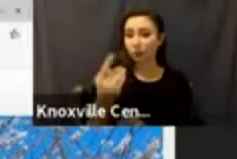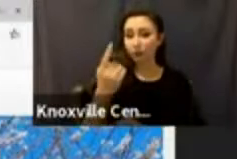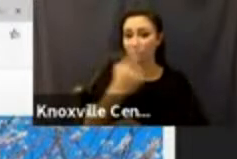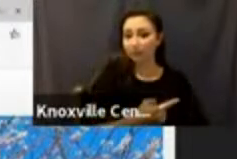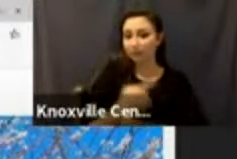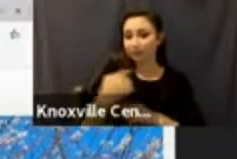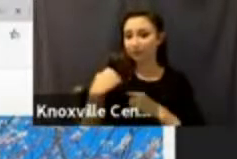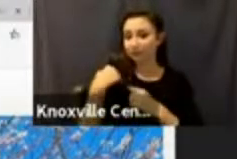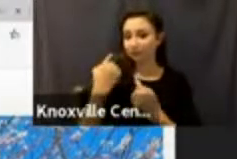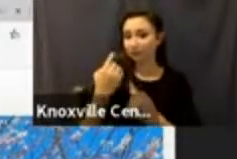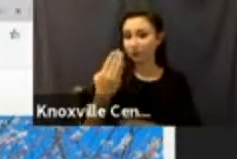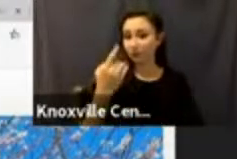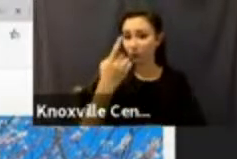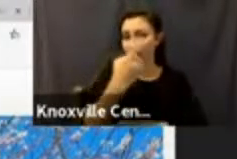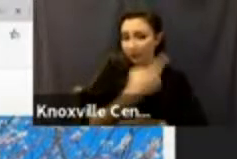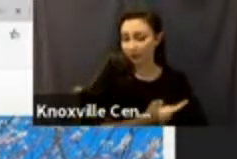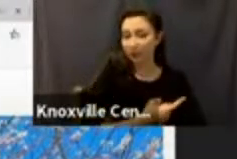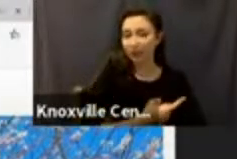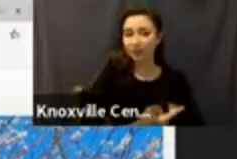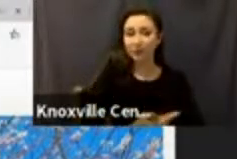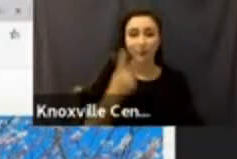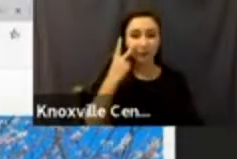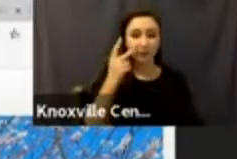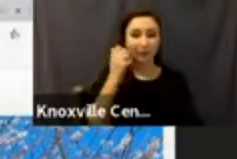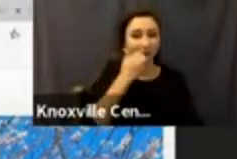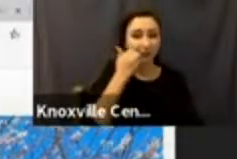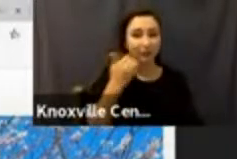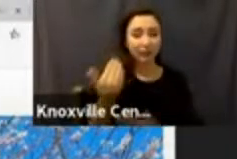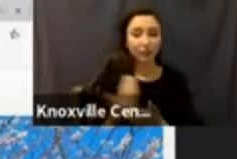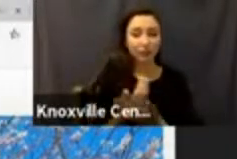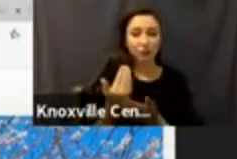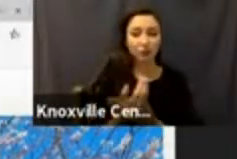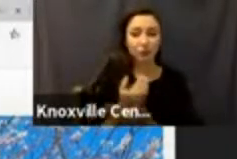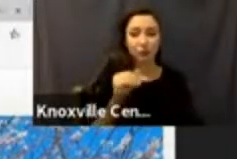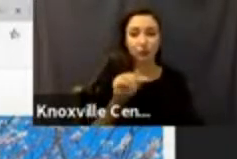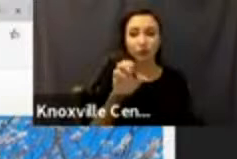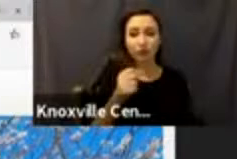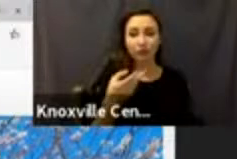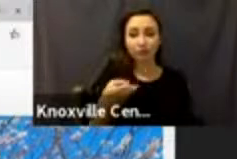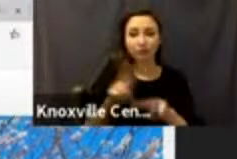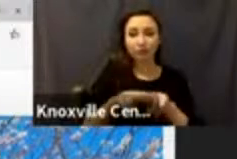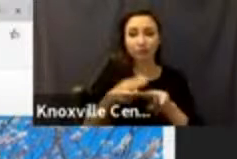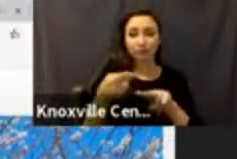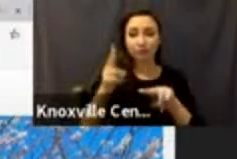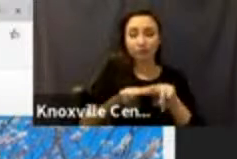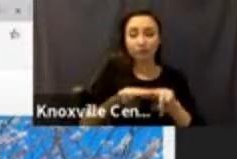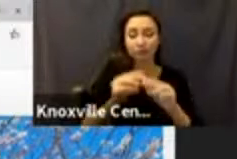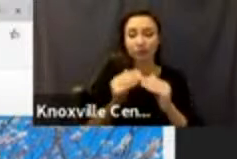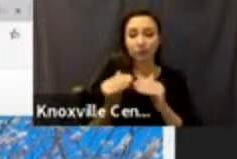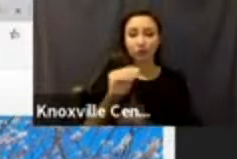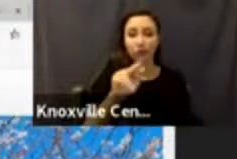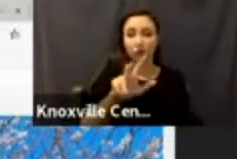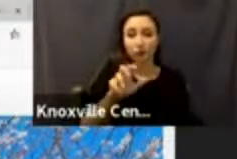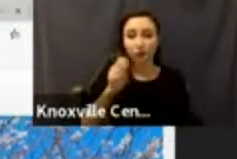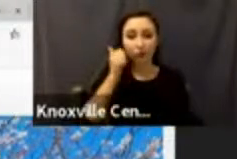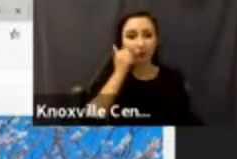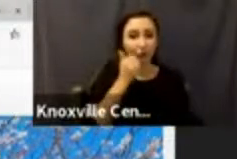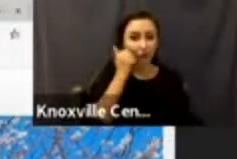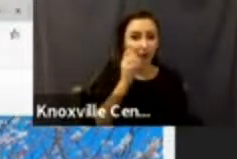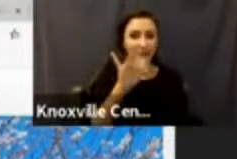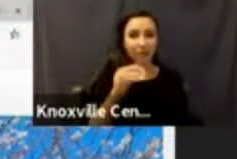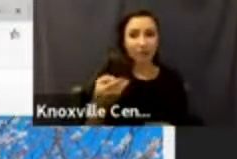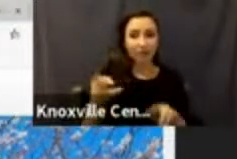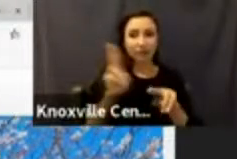14 days, we saw daily new cases climb back up over 300 per day, which is up from the